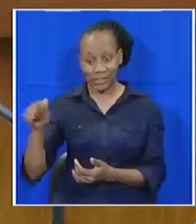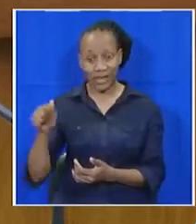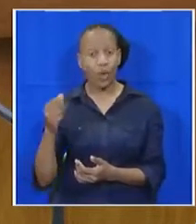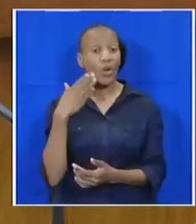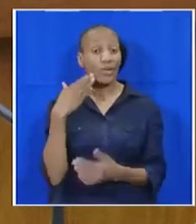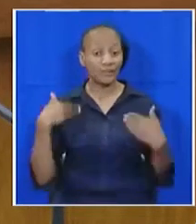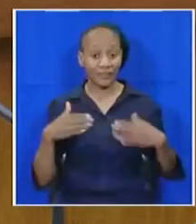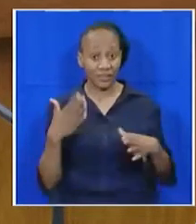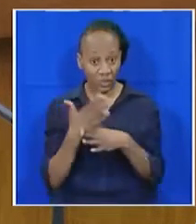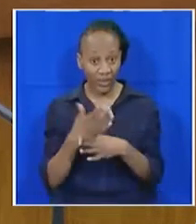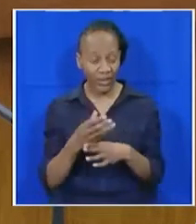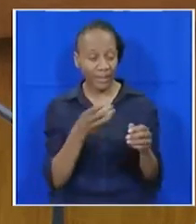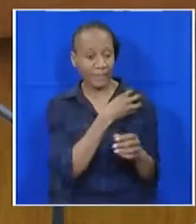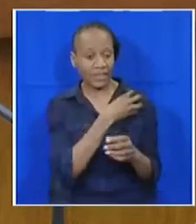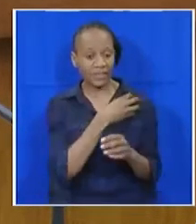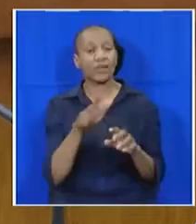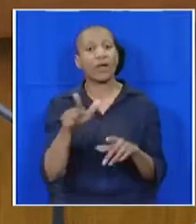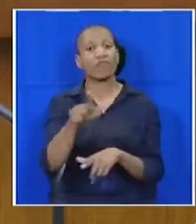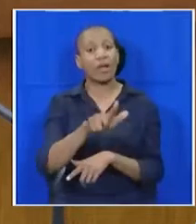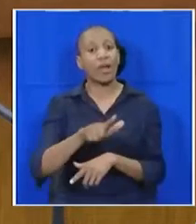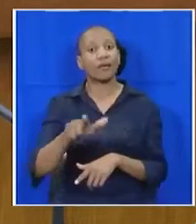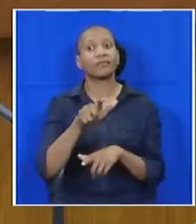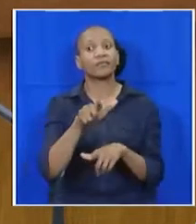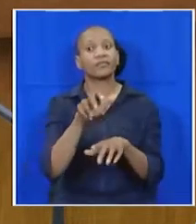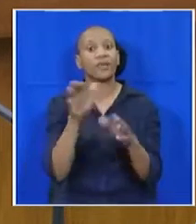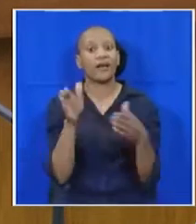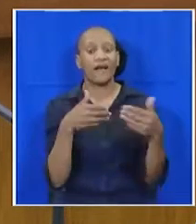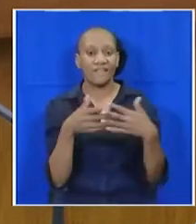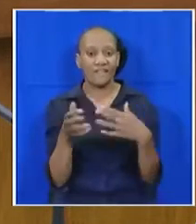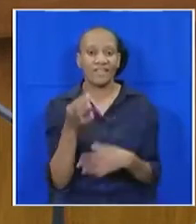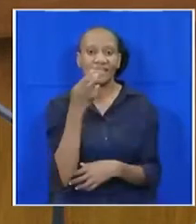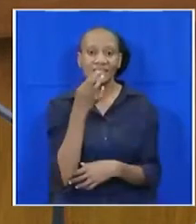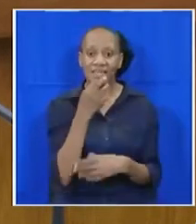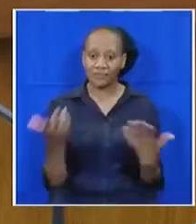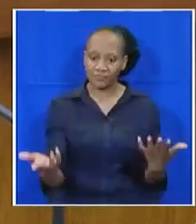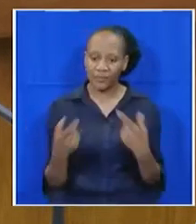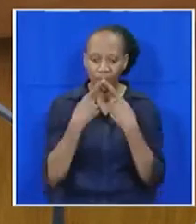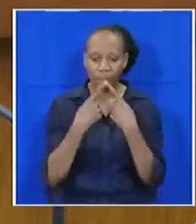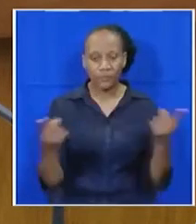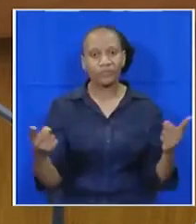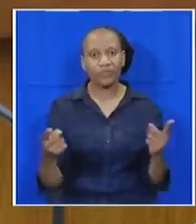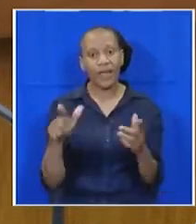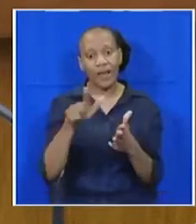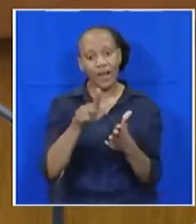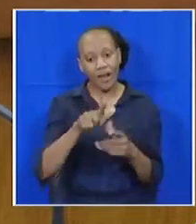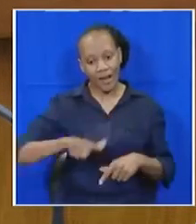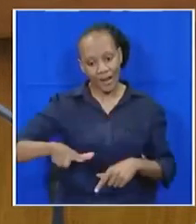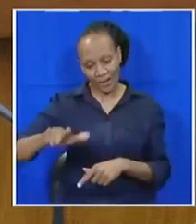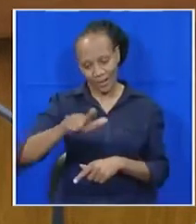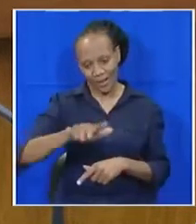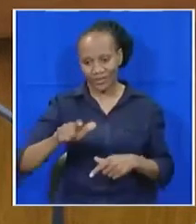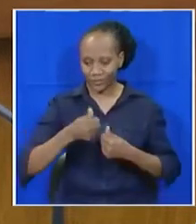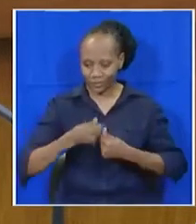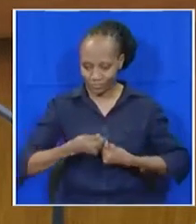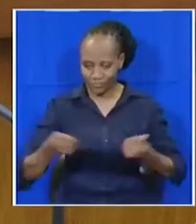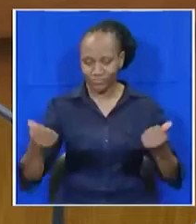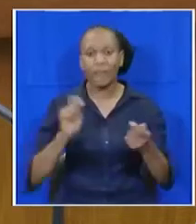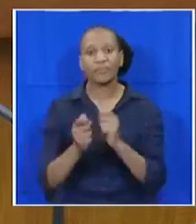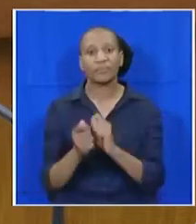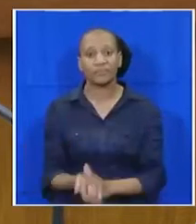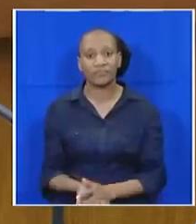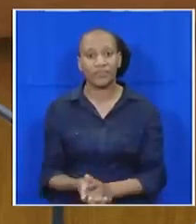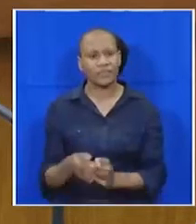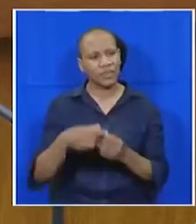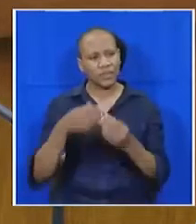Affairs, even put a moratorium on their land distribution program until they figure out what to do, because there was no